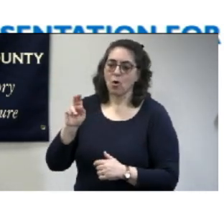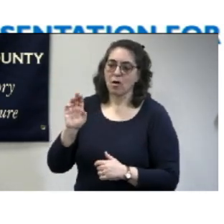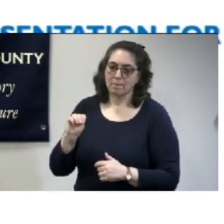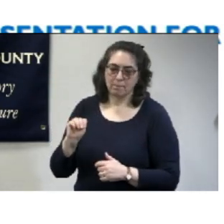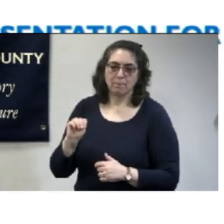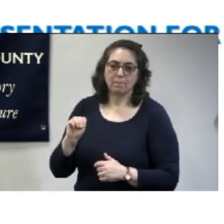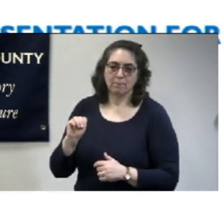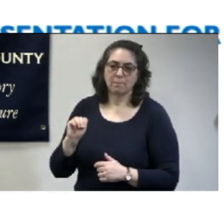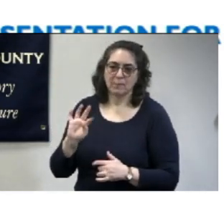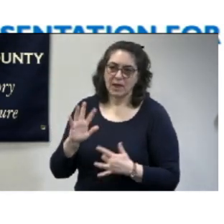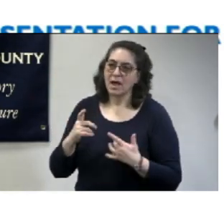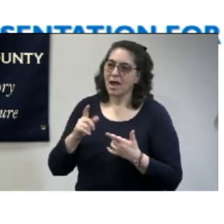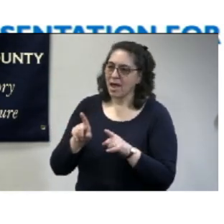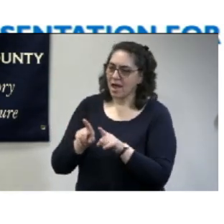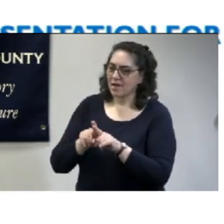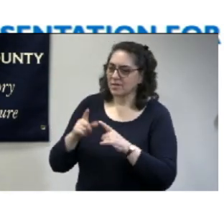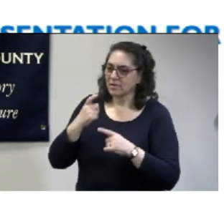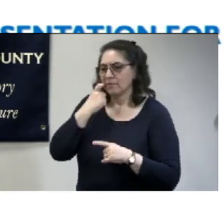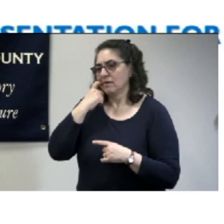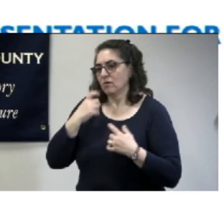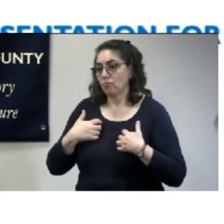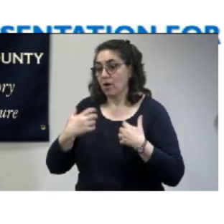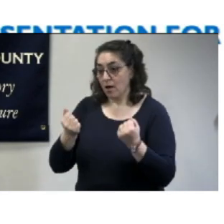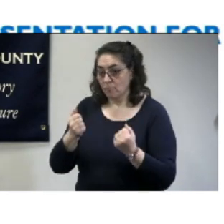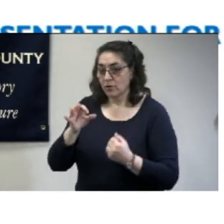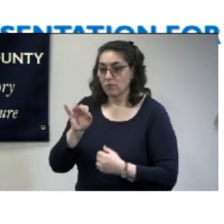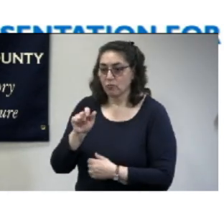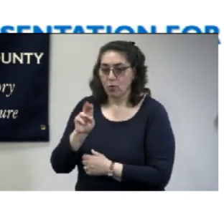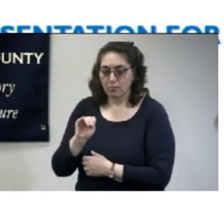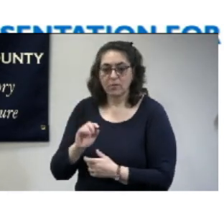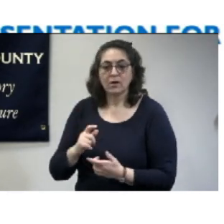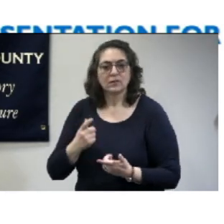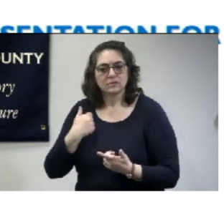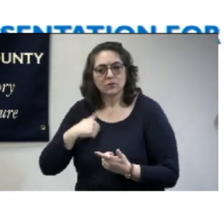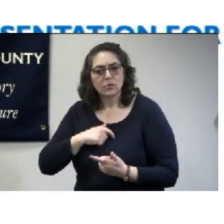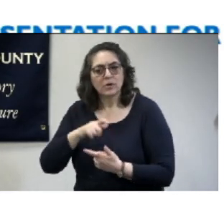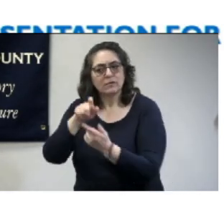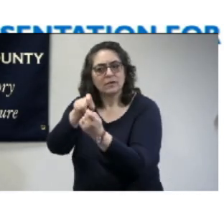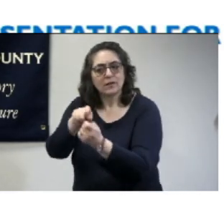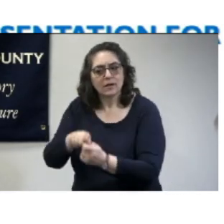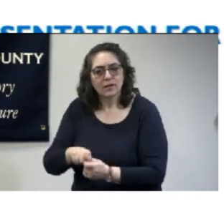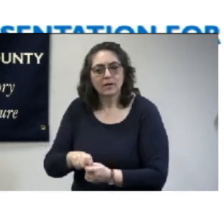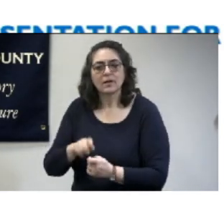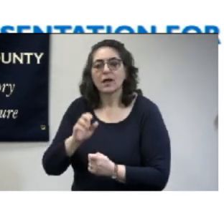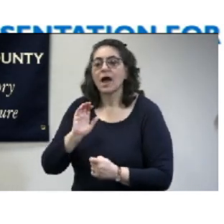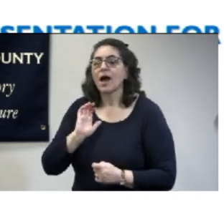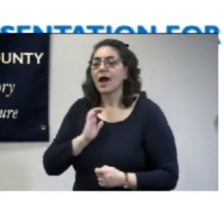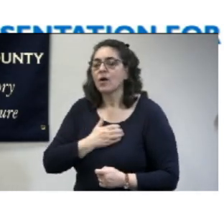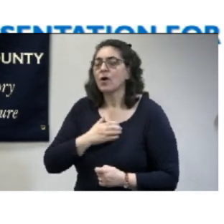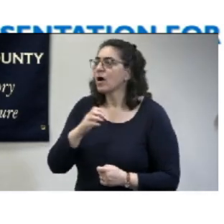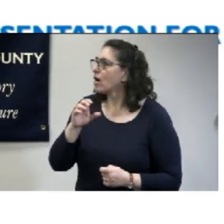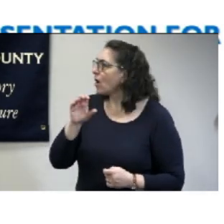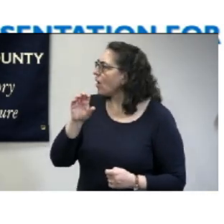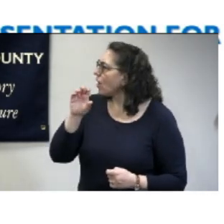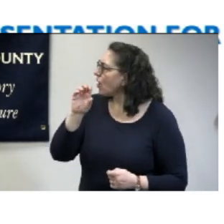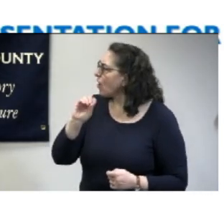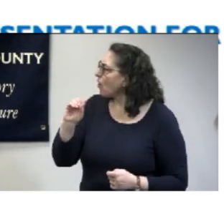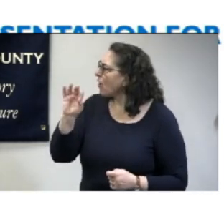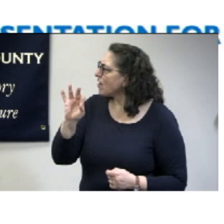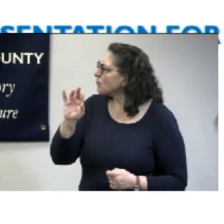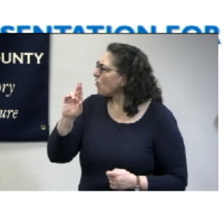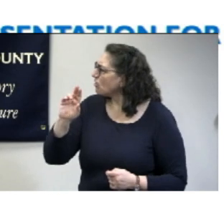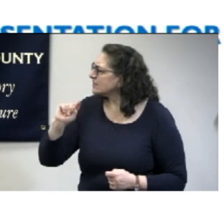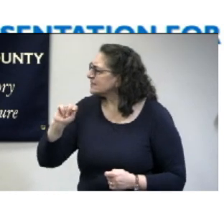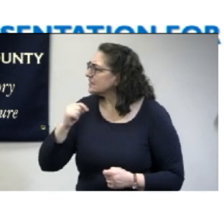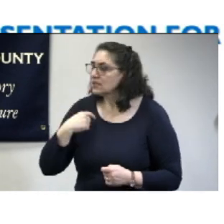to Recovery forum. So we just detailed what our OFRT program was doing in Passaic County